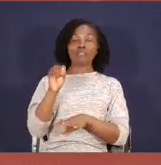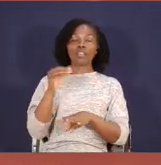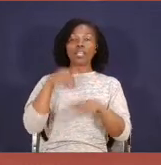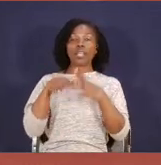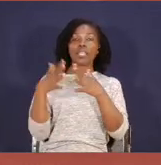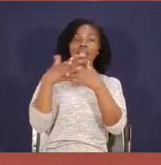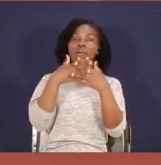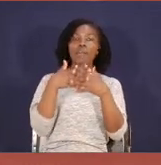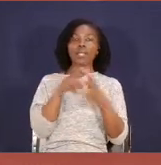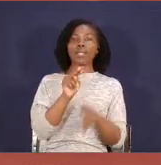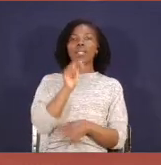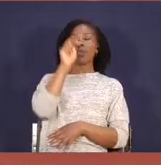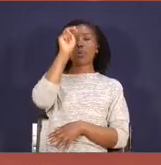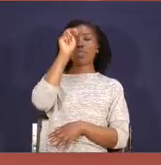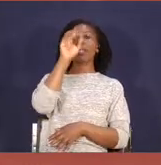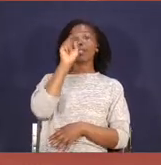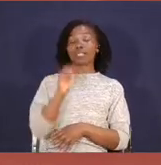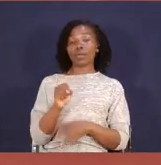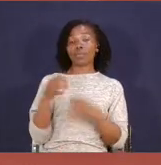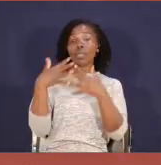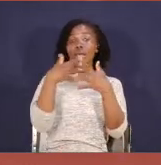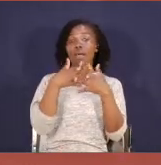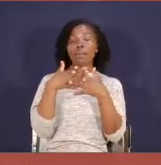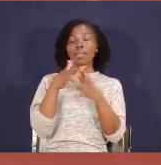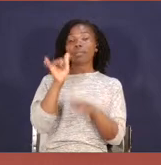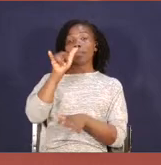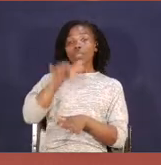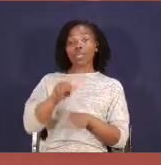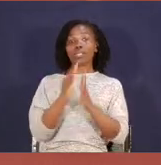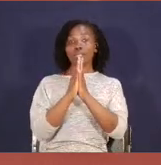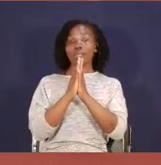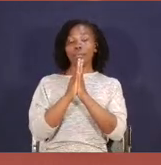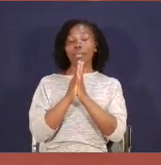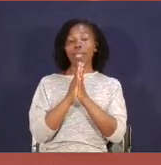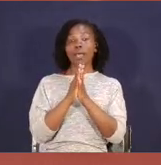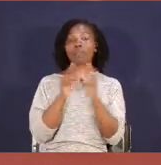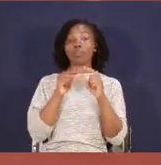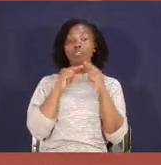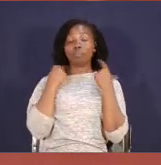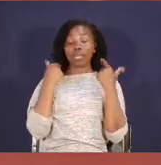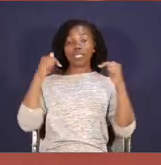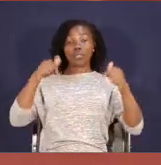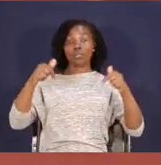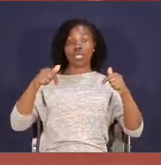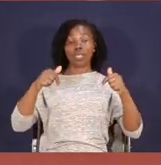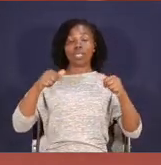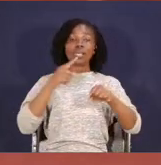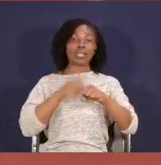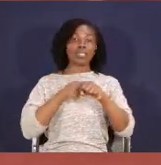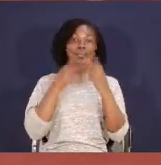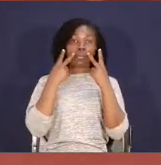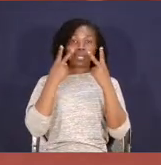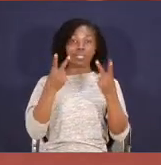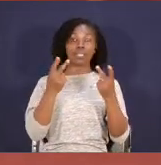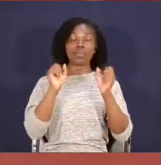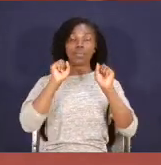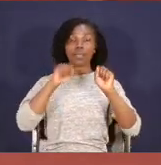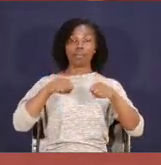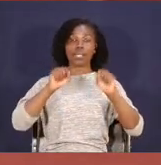Americas, north and south. That is the prayer of this pastor. And so whenever I see potential, I